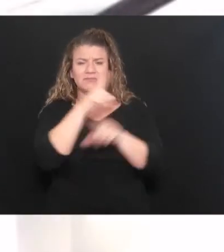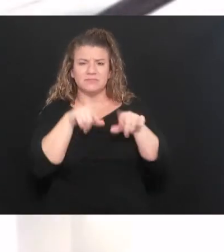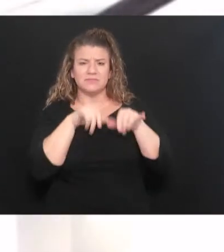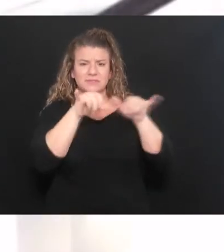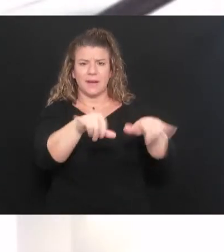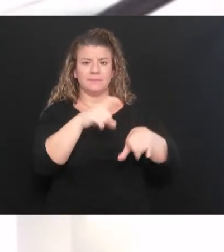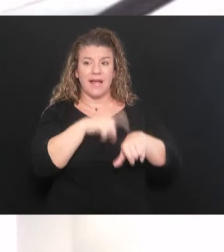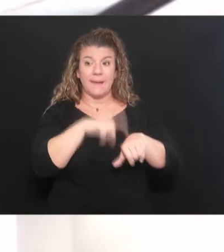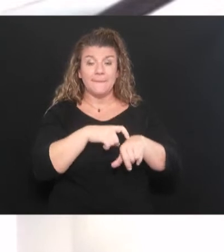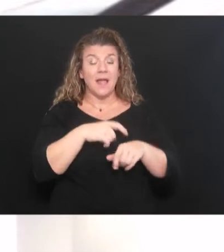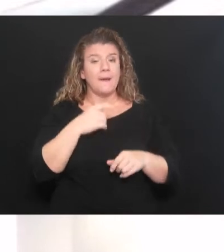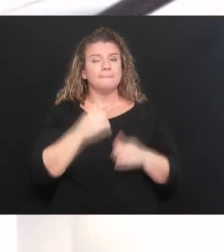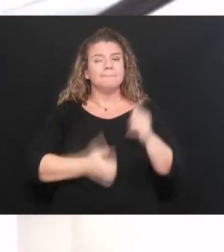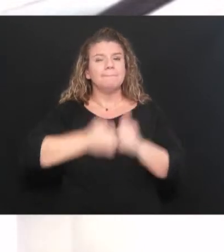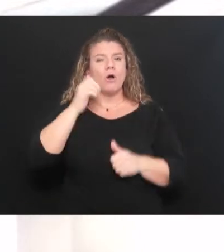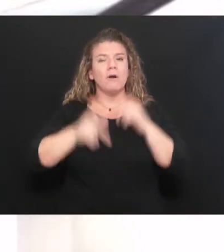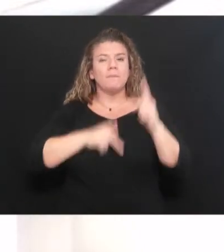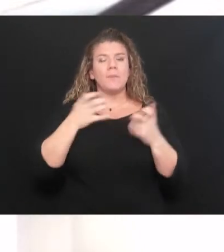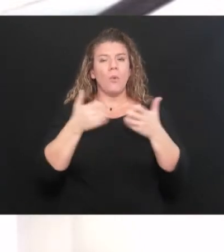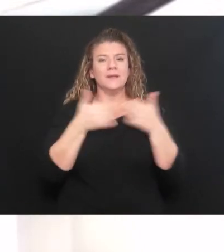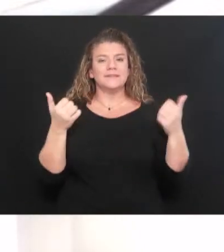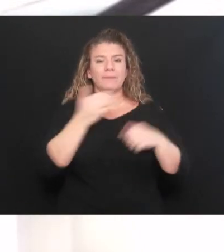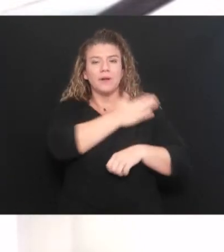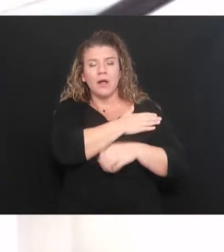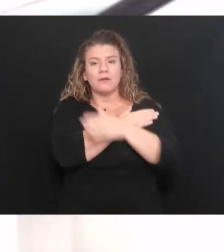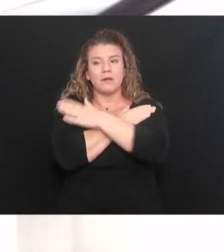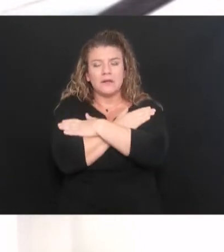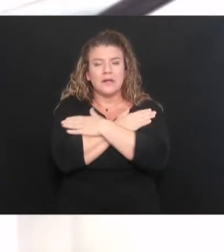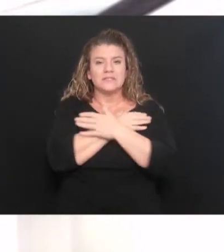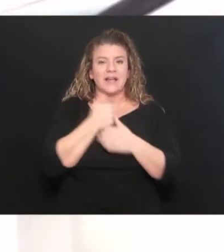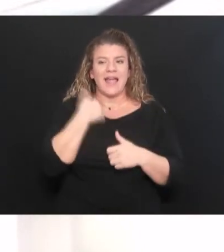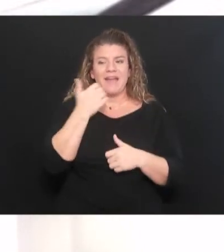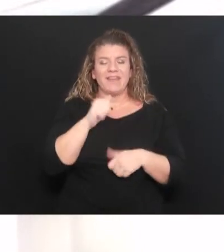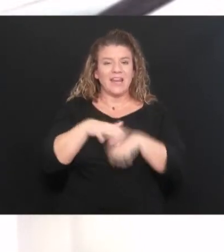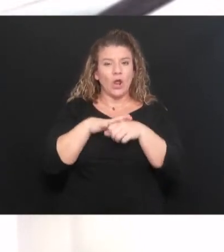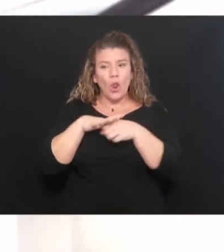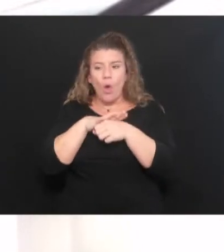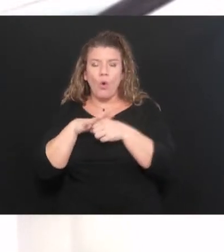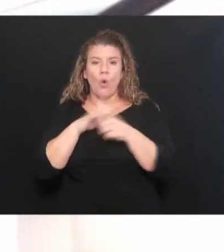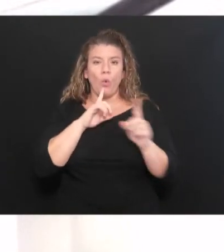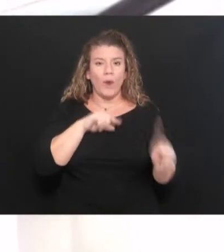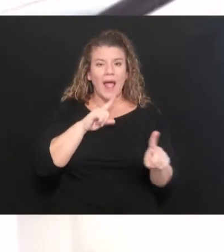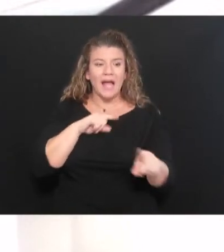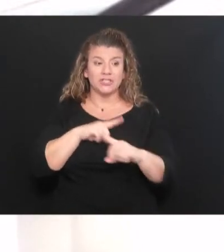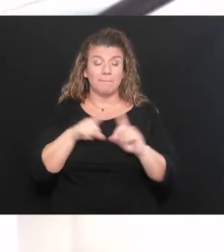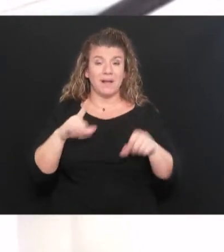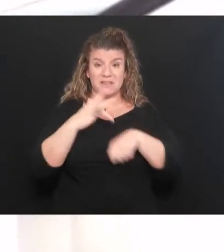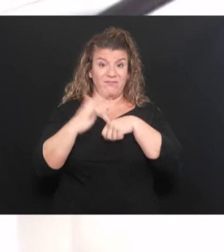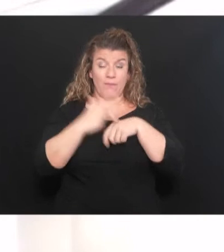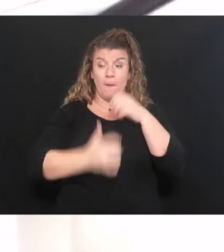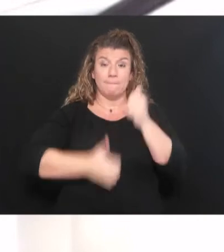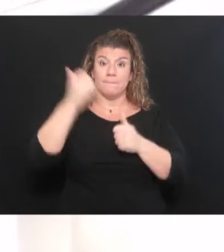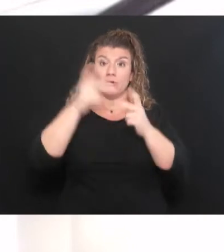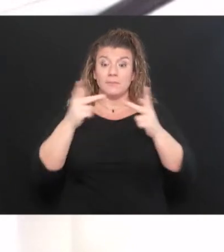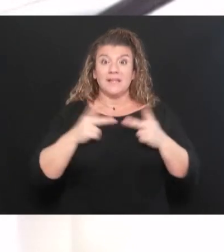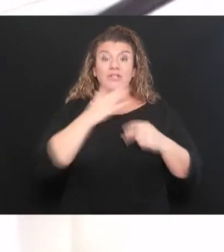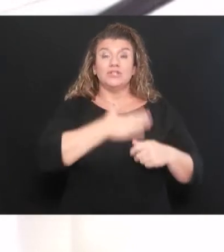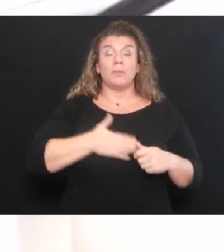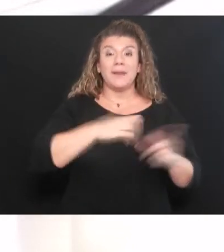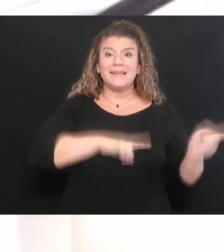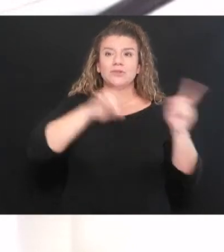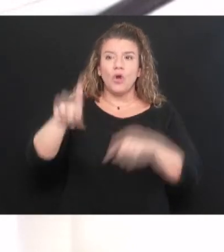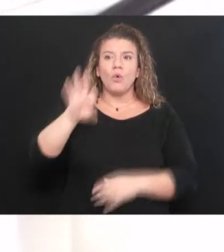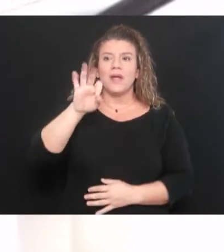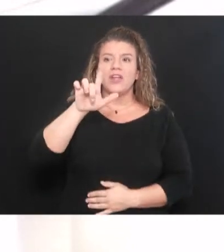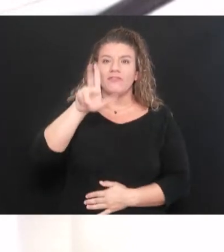it in separate arms to avoid any, local site reactions, but it is available in most places right now. So please get your flu